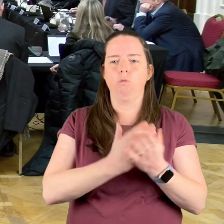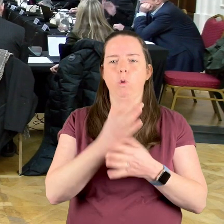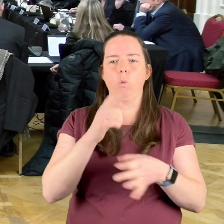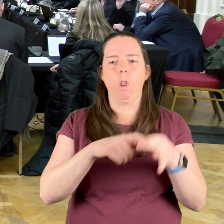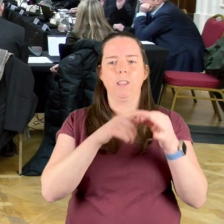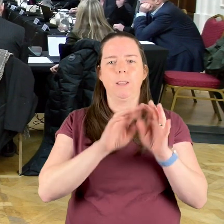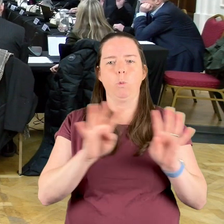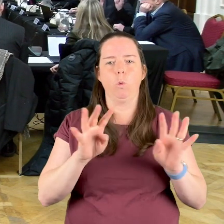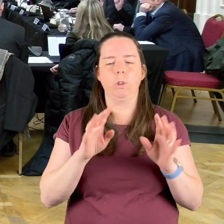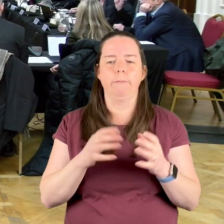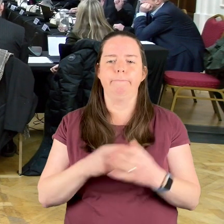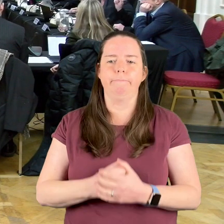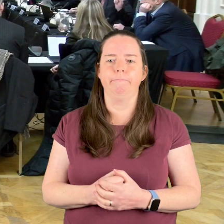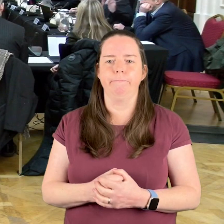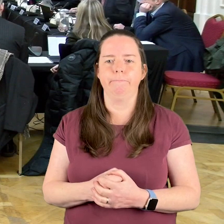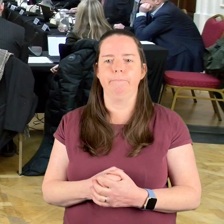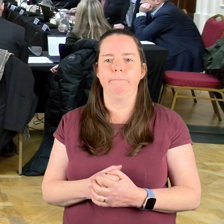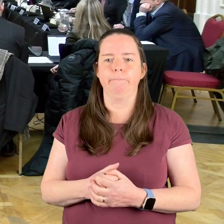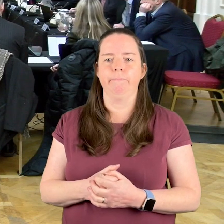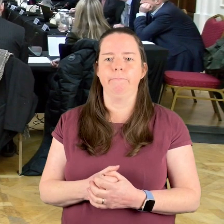Board.